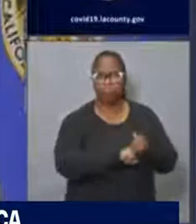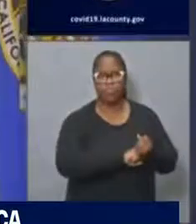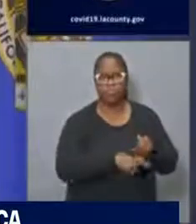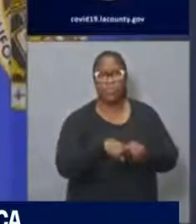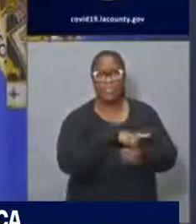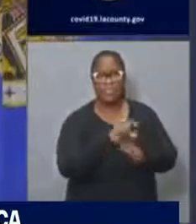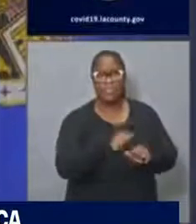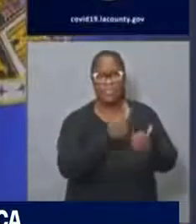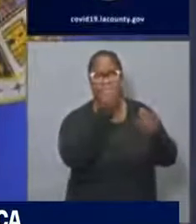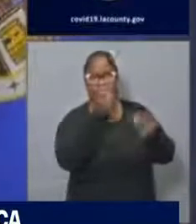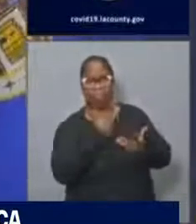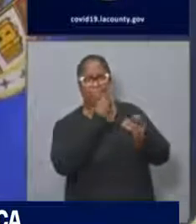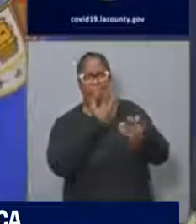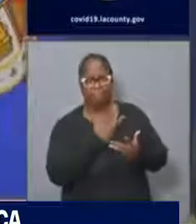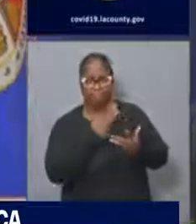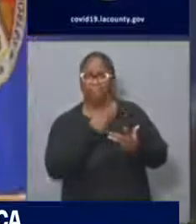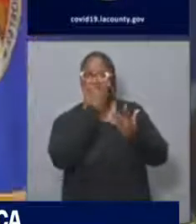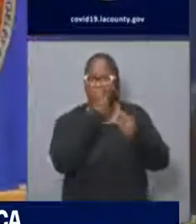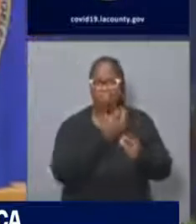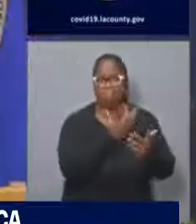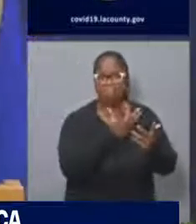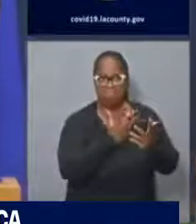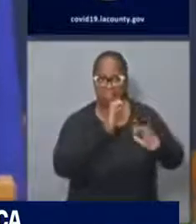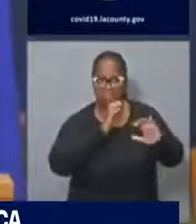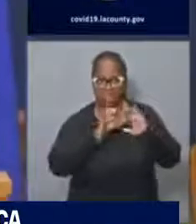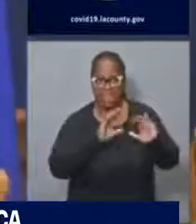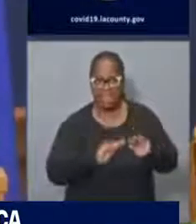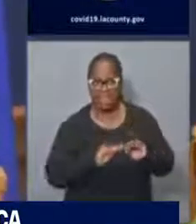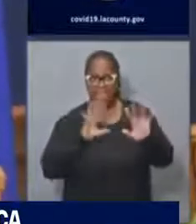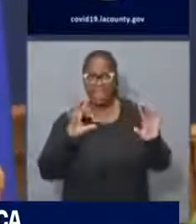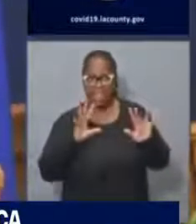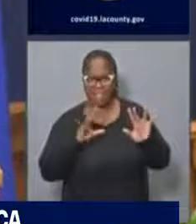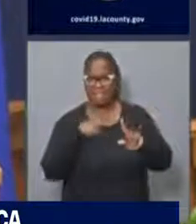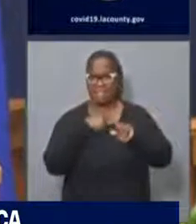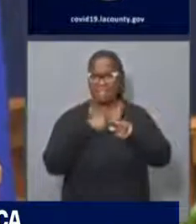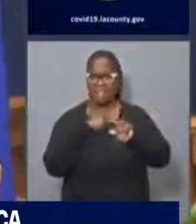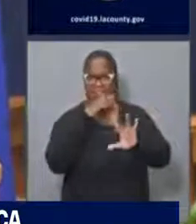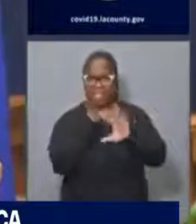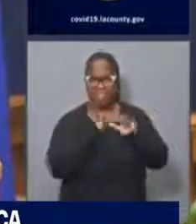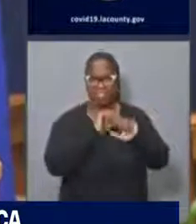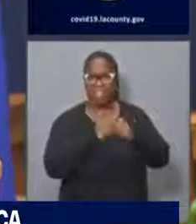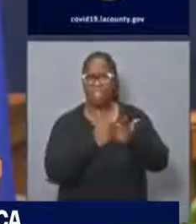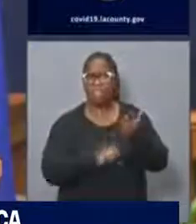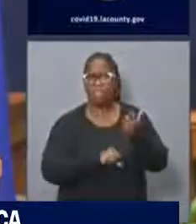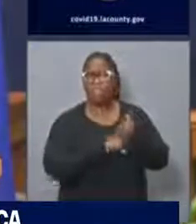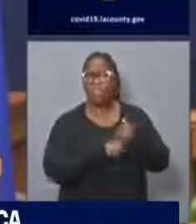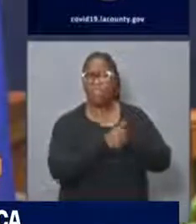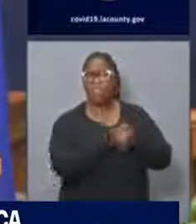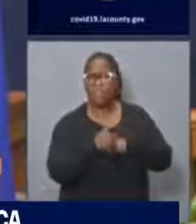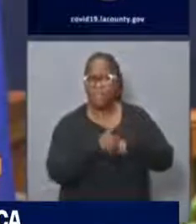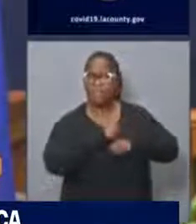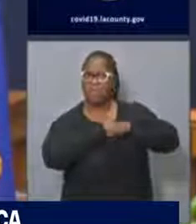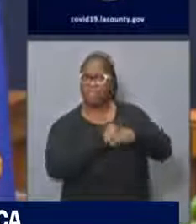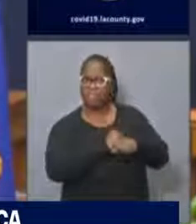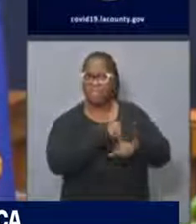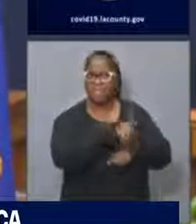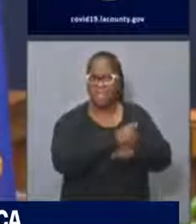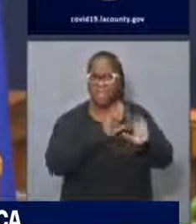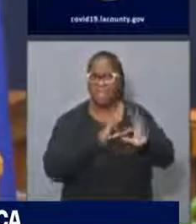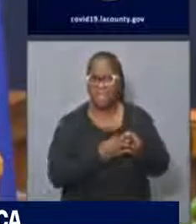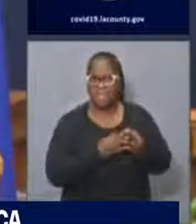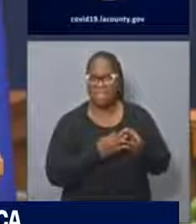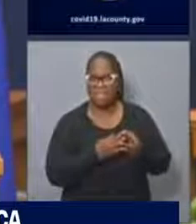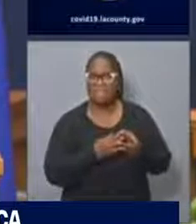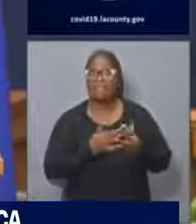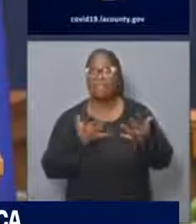disseminate accurate information about the virus and strategies for protecting oneself and one's family. So although we're